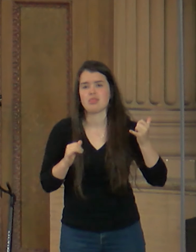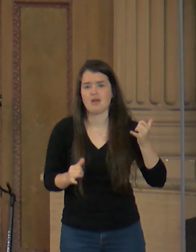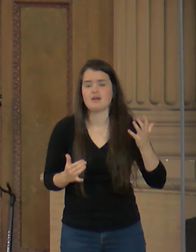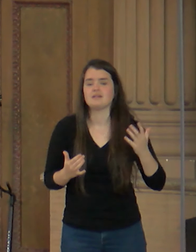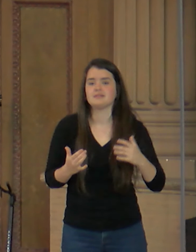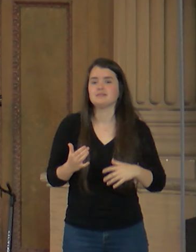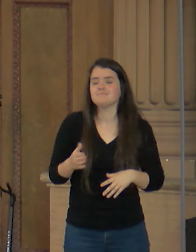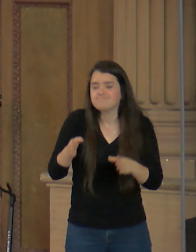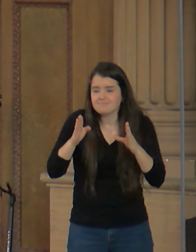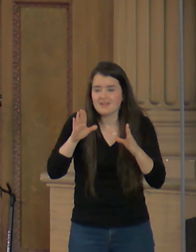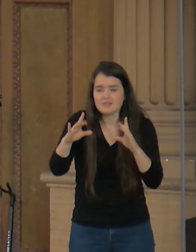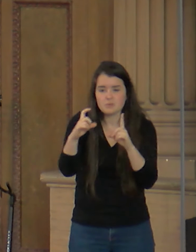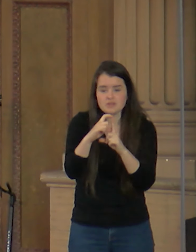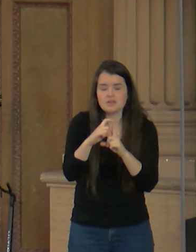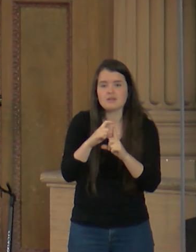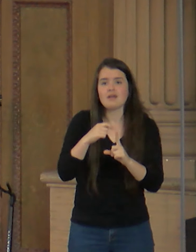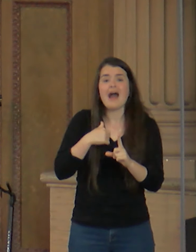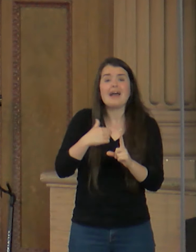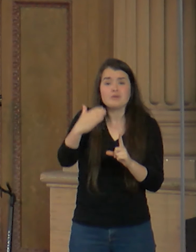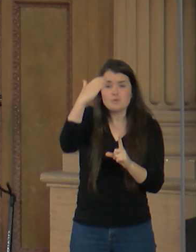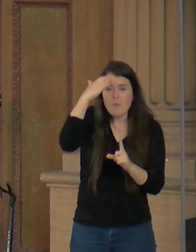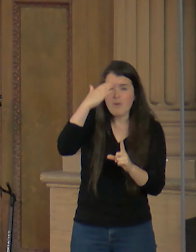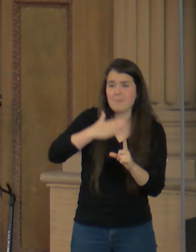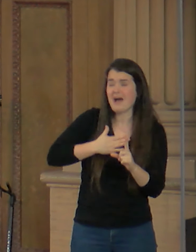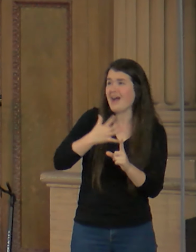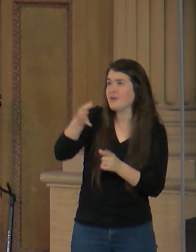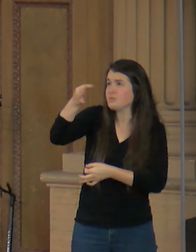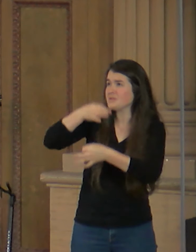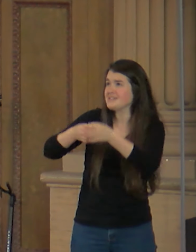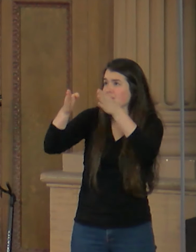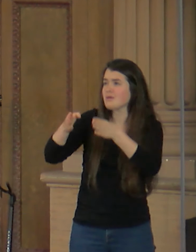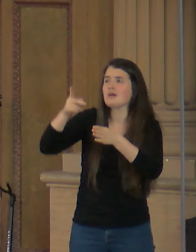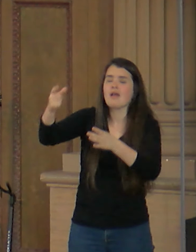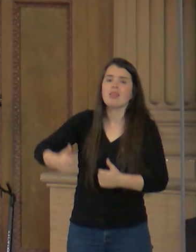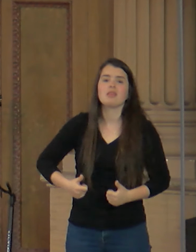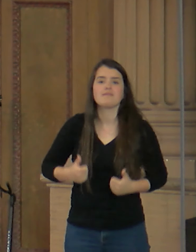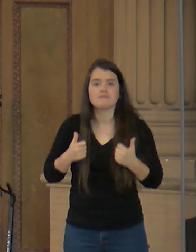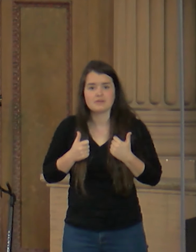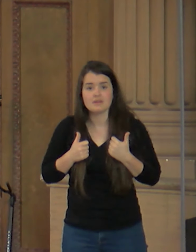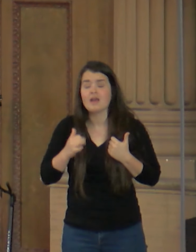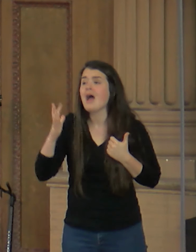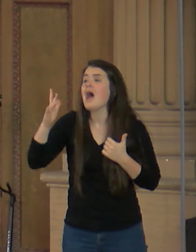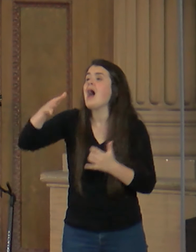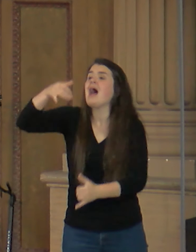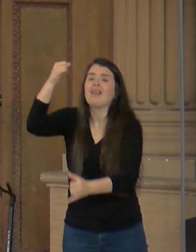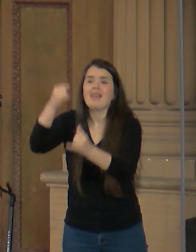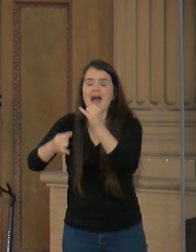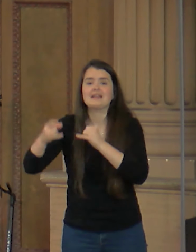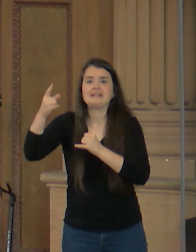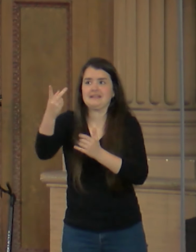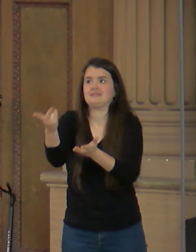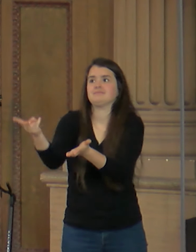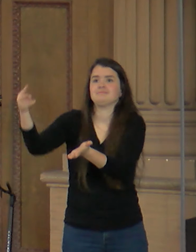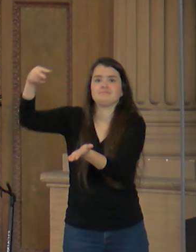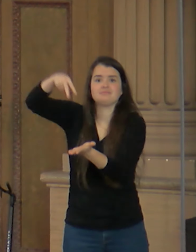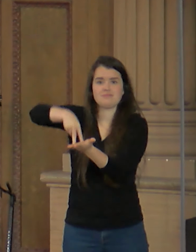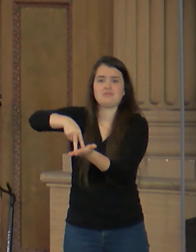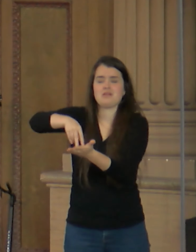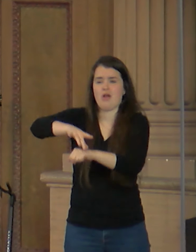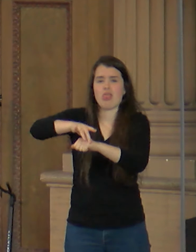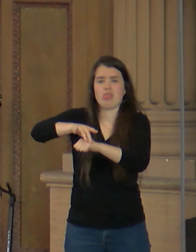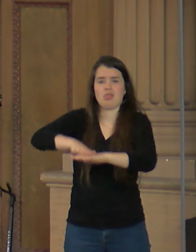know that my Redeemer lives, and at the last he will stand upon the earth. And after my skin has